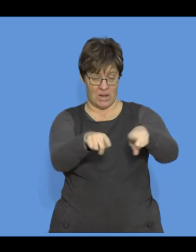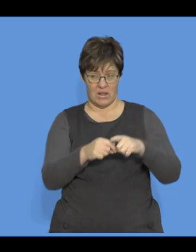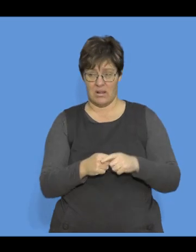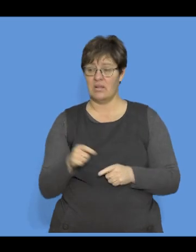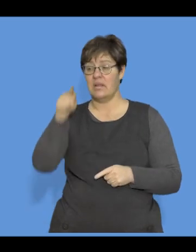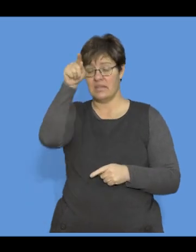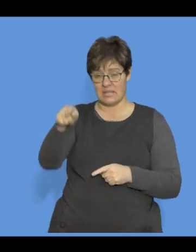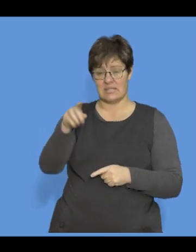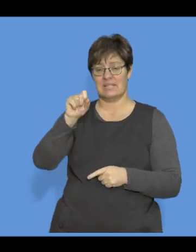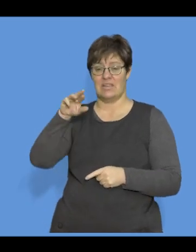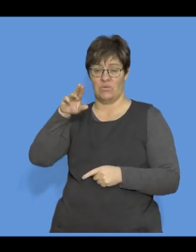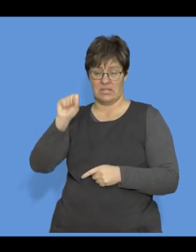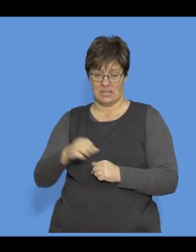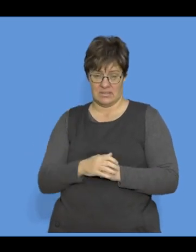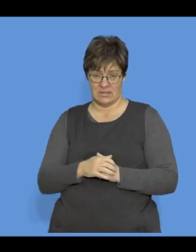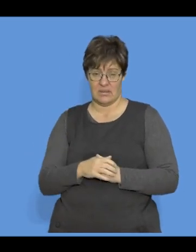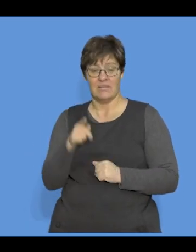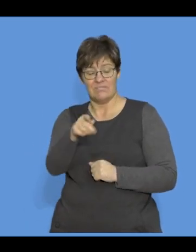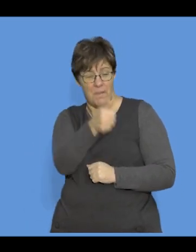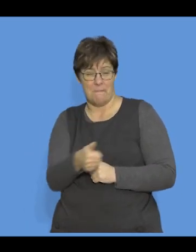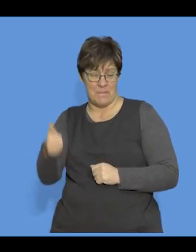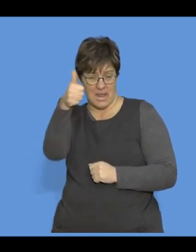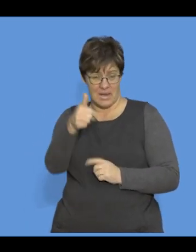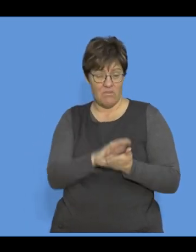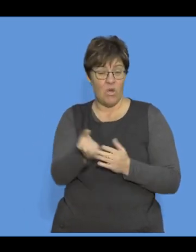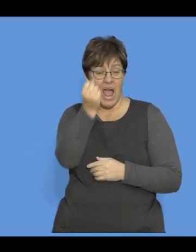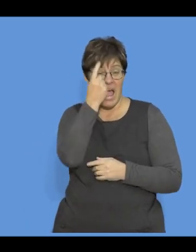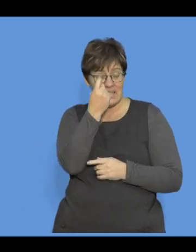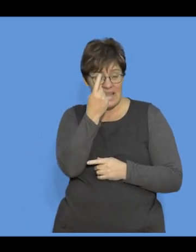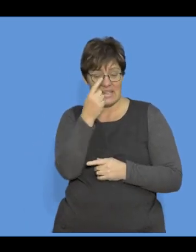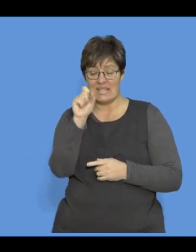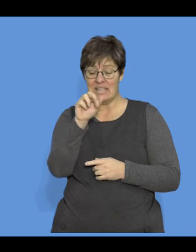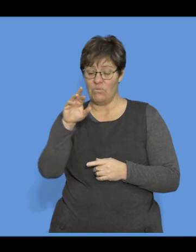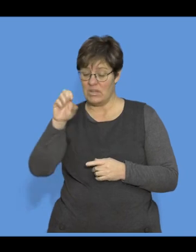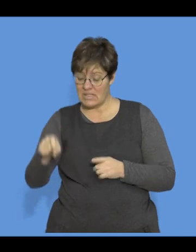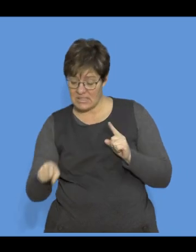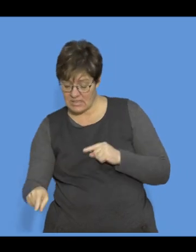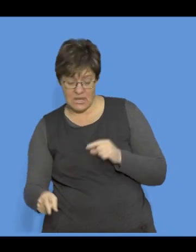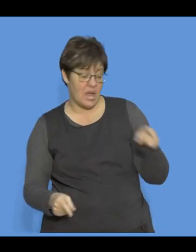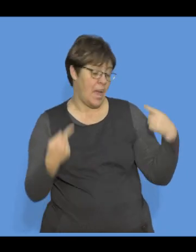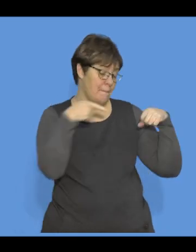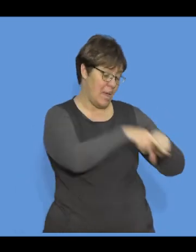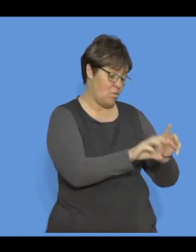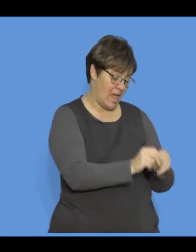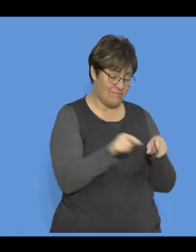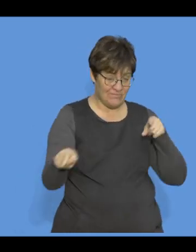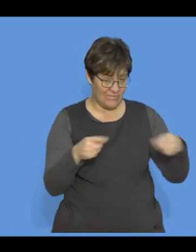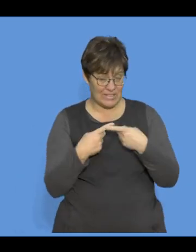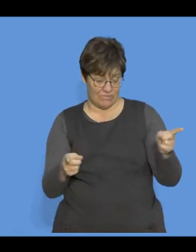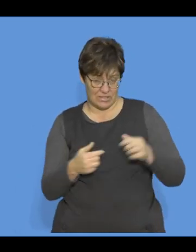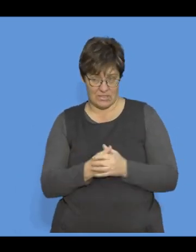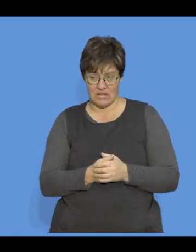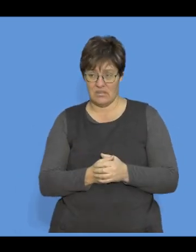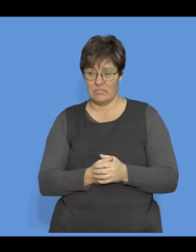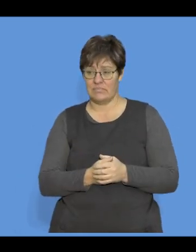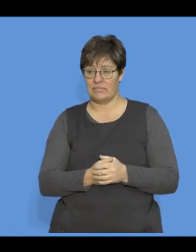is in series, and that's the main thing. If you understand what's in series and what's in parallel, this is a branch,